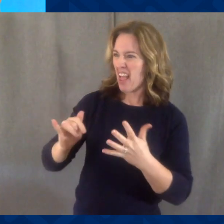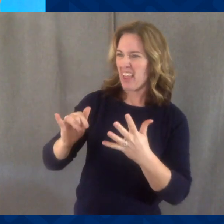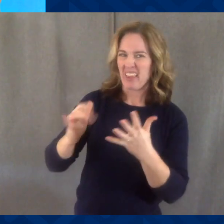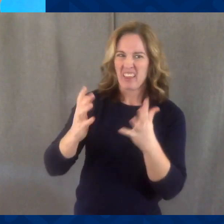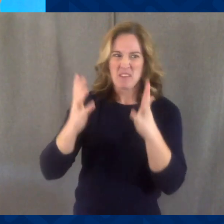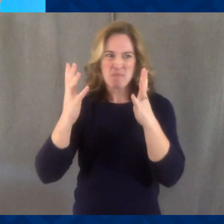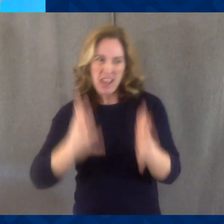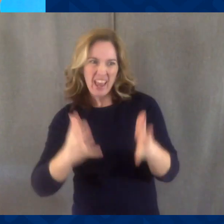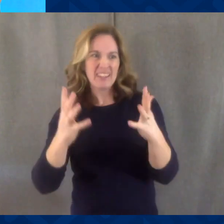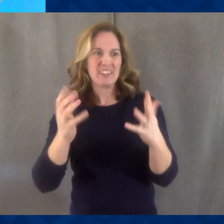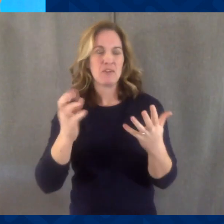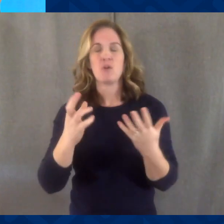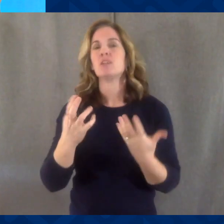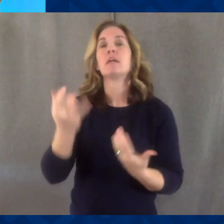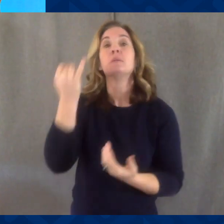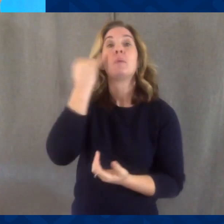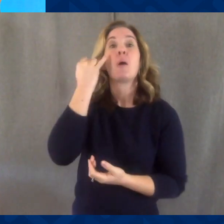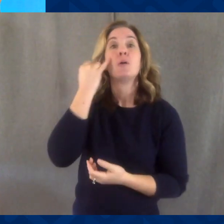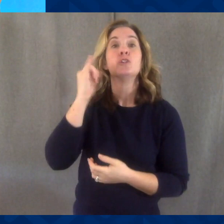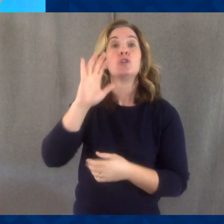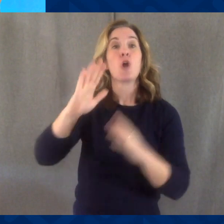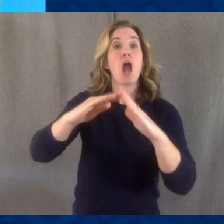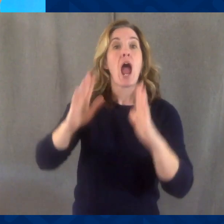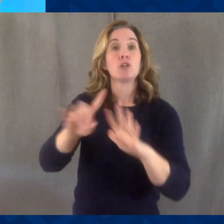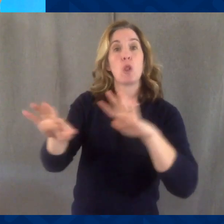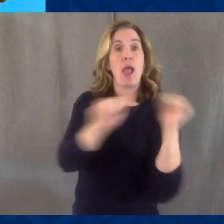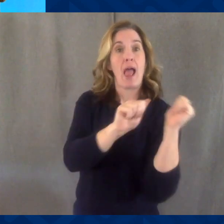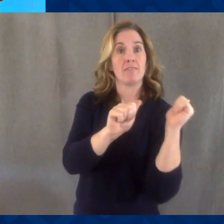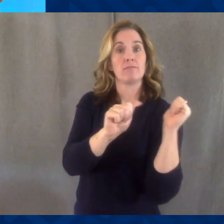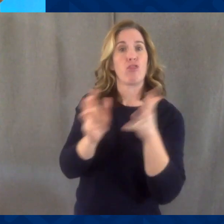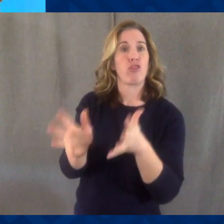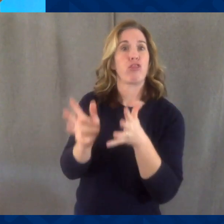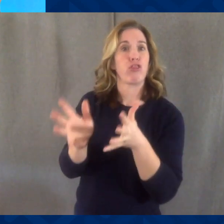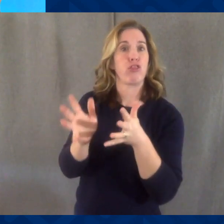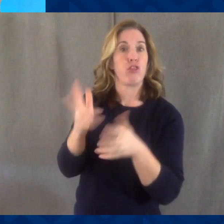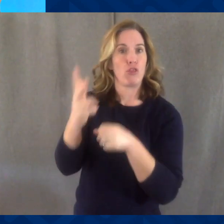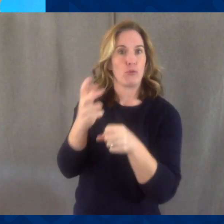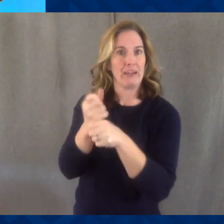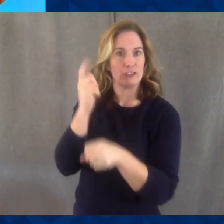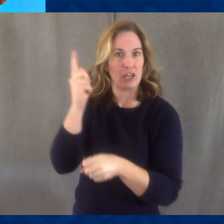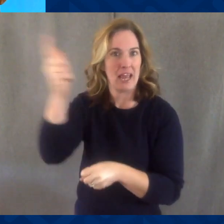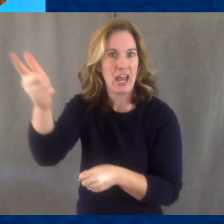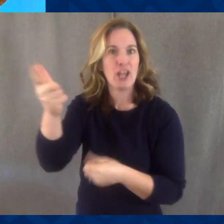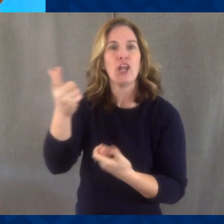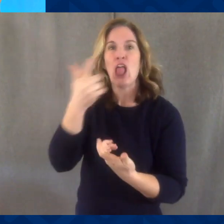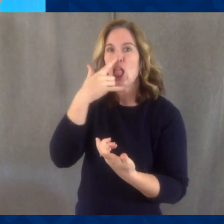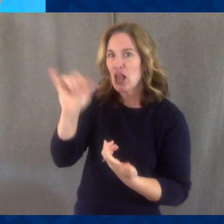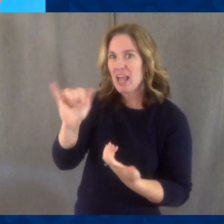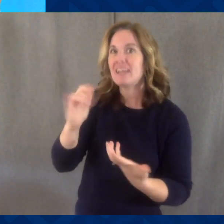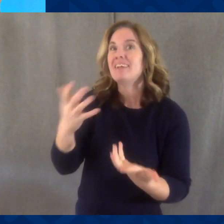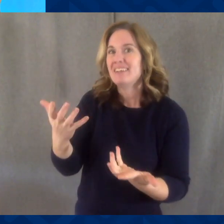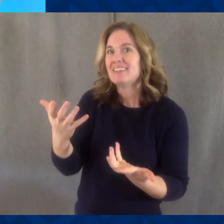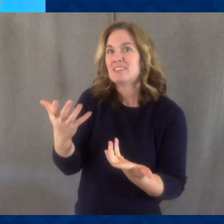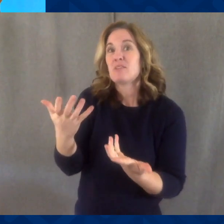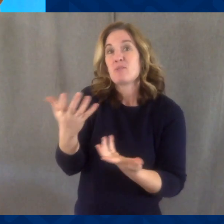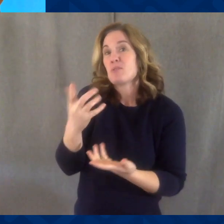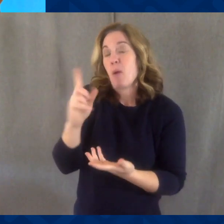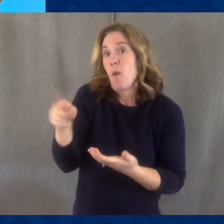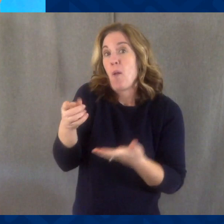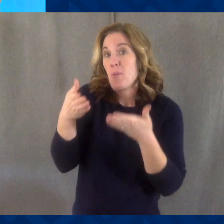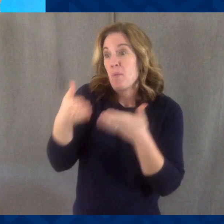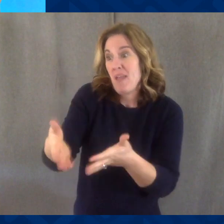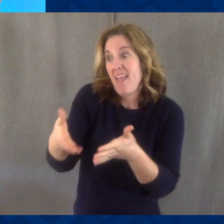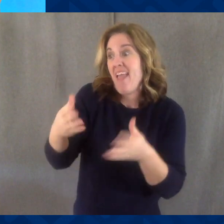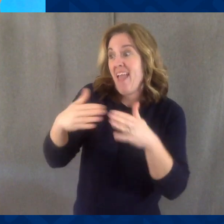never went back to your house 3 years later. So it was just this interesting, it was the only way we could buy a house. It was really cheap. There you go.